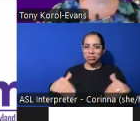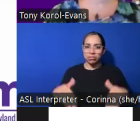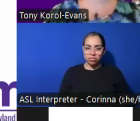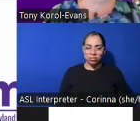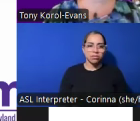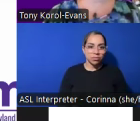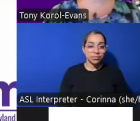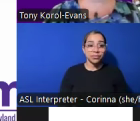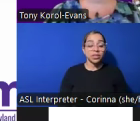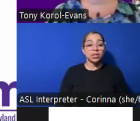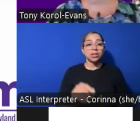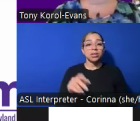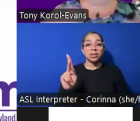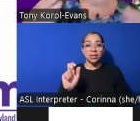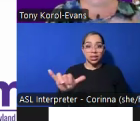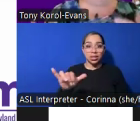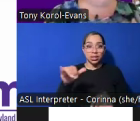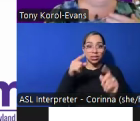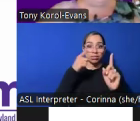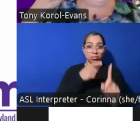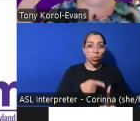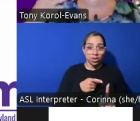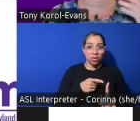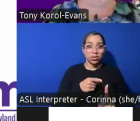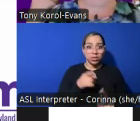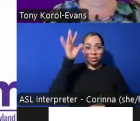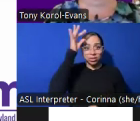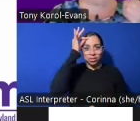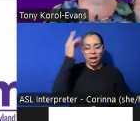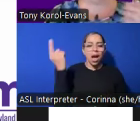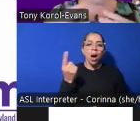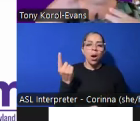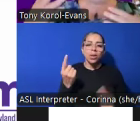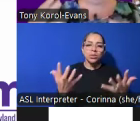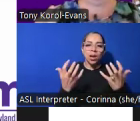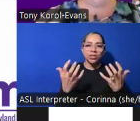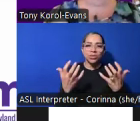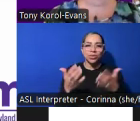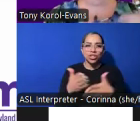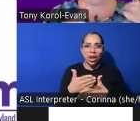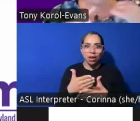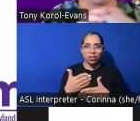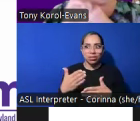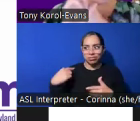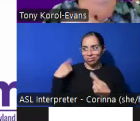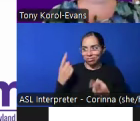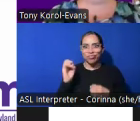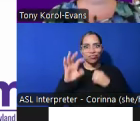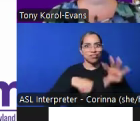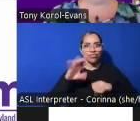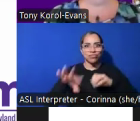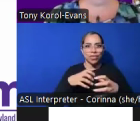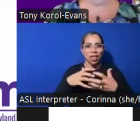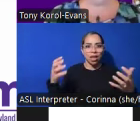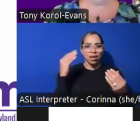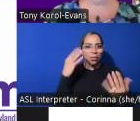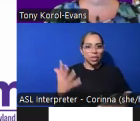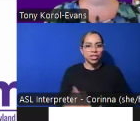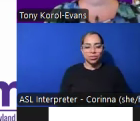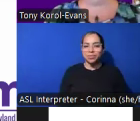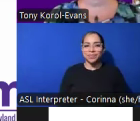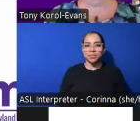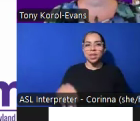Key takeaways. I always like to give these, so, a little reminder, because we've been through a lot. Intimate partner sexual violence